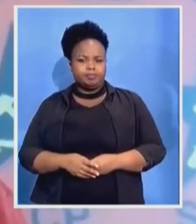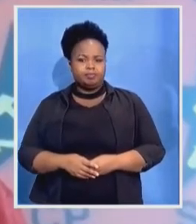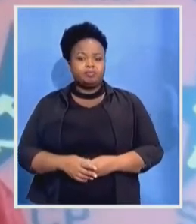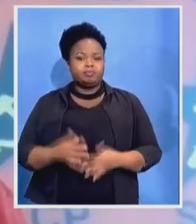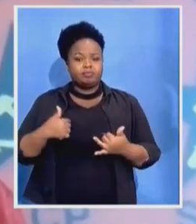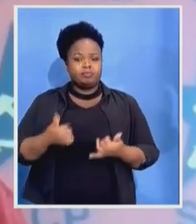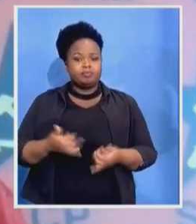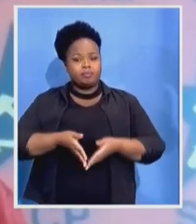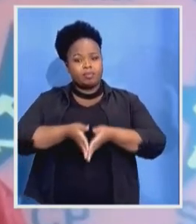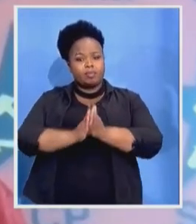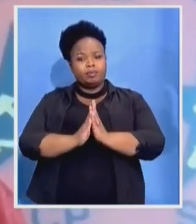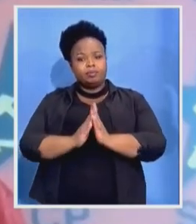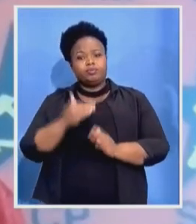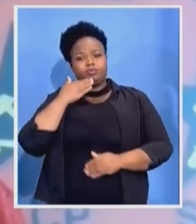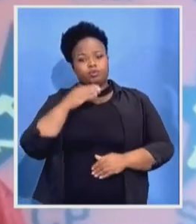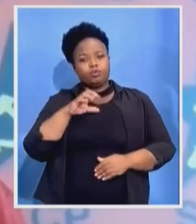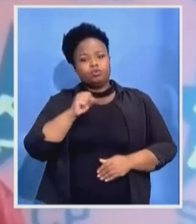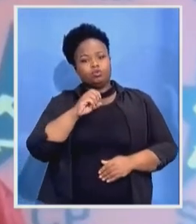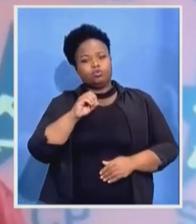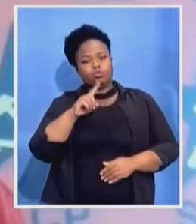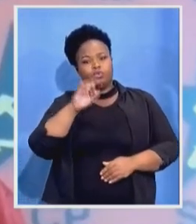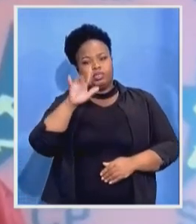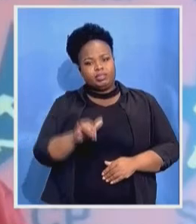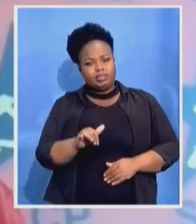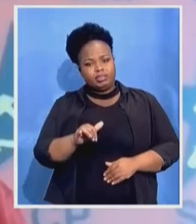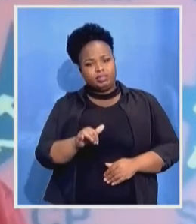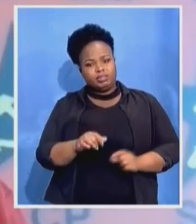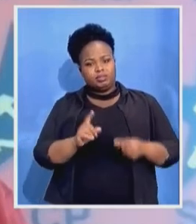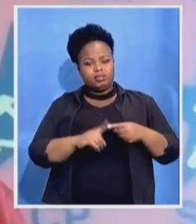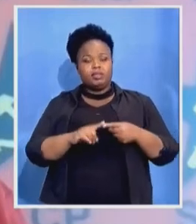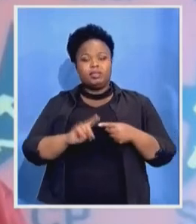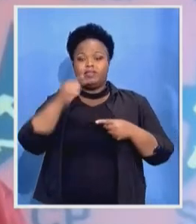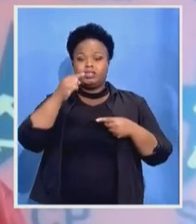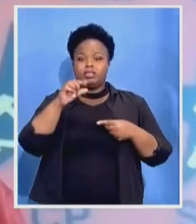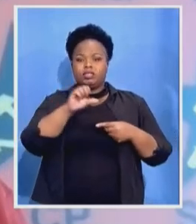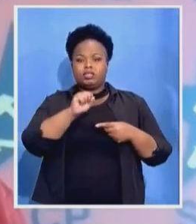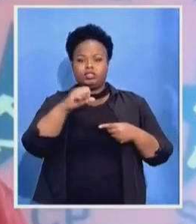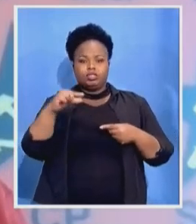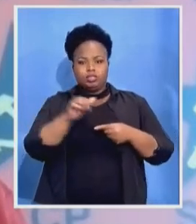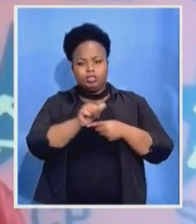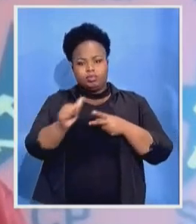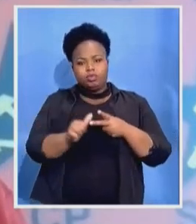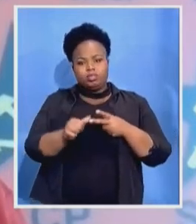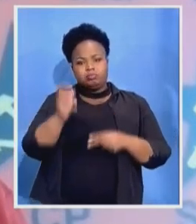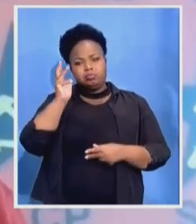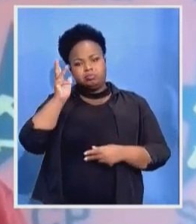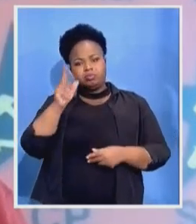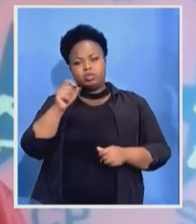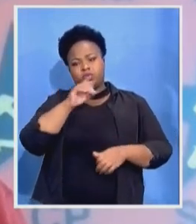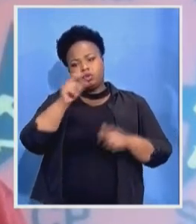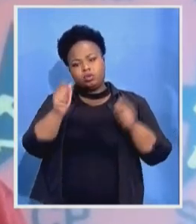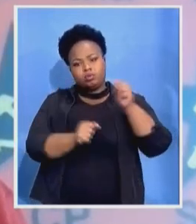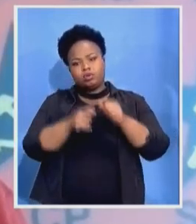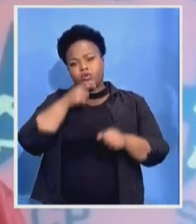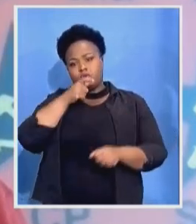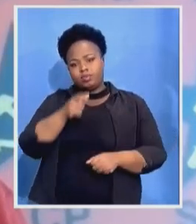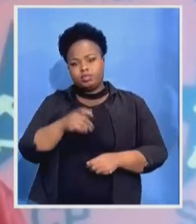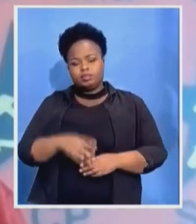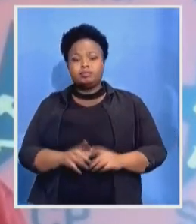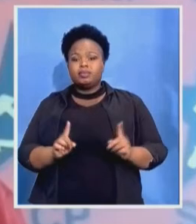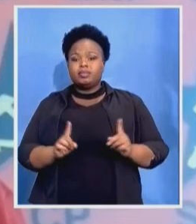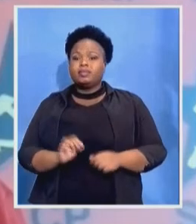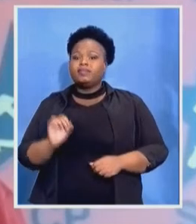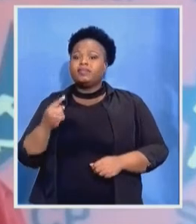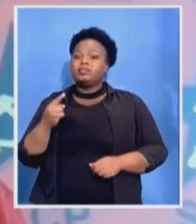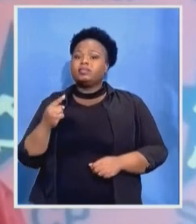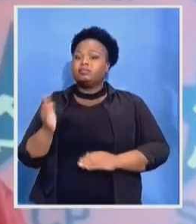Mabaila, First Deputy General Secretary, to be ready to make closing comments. But before then, I will invite Dr.